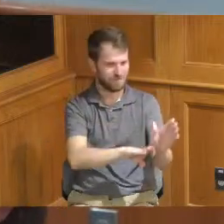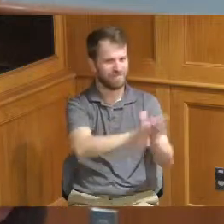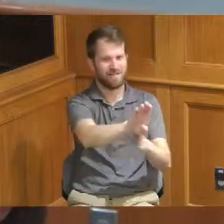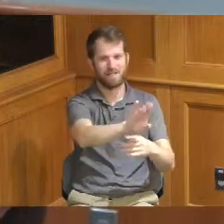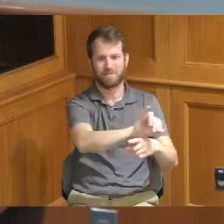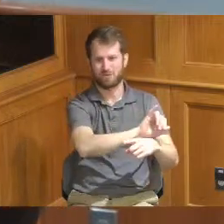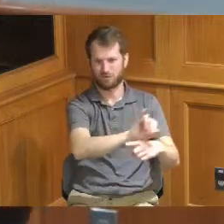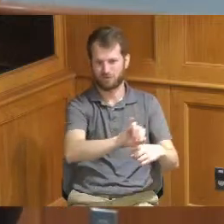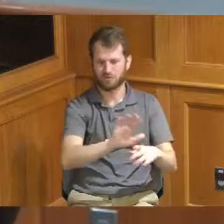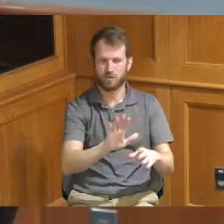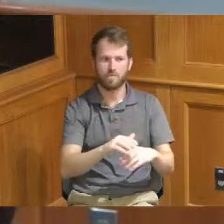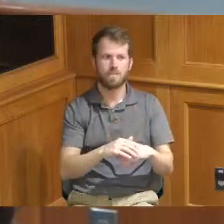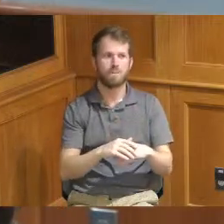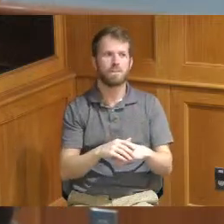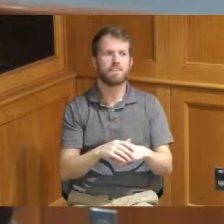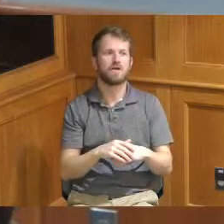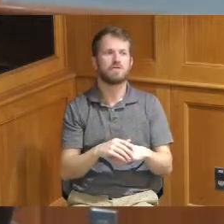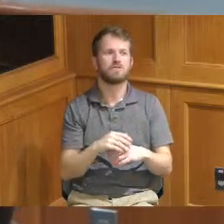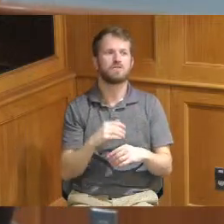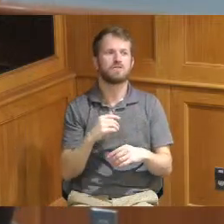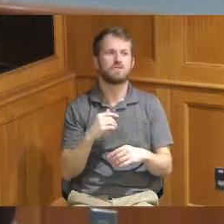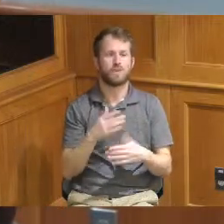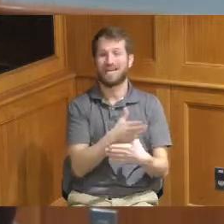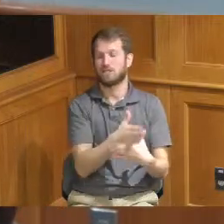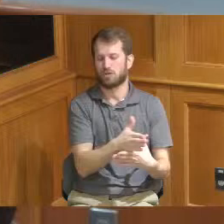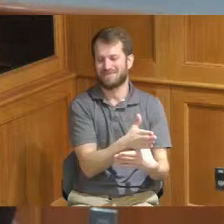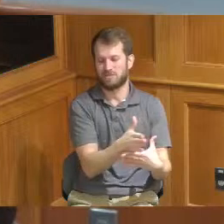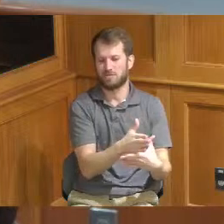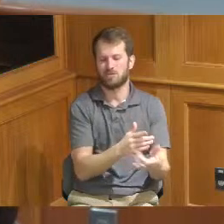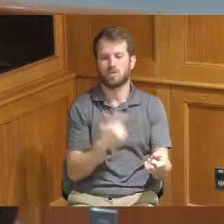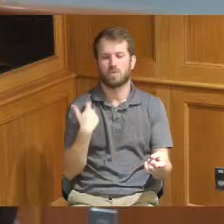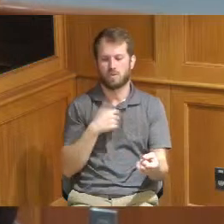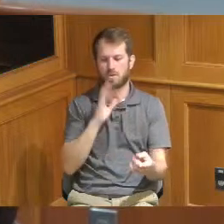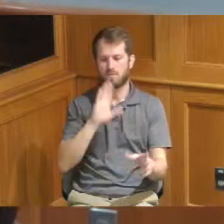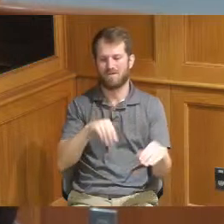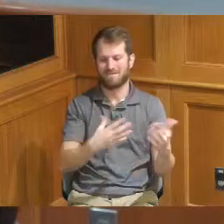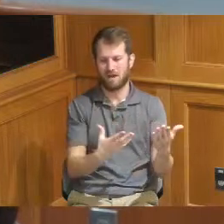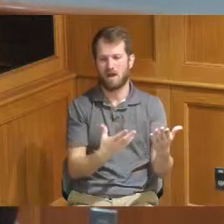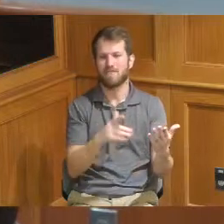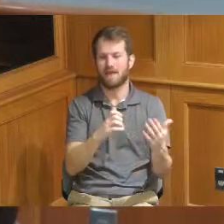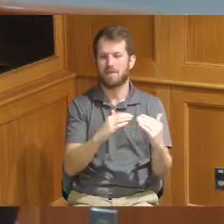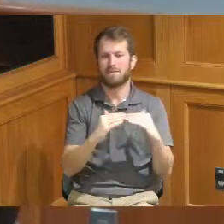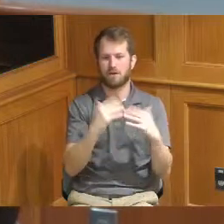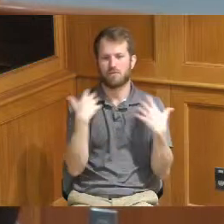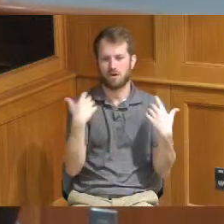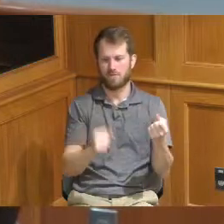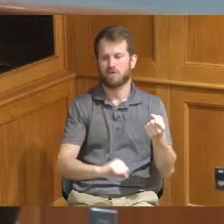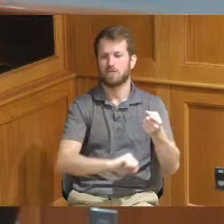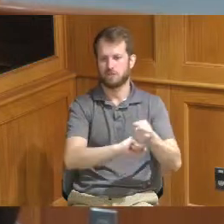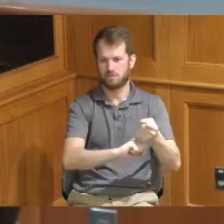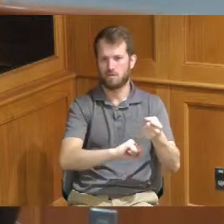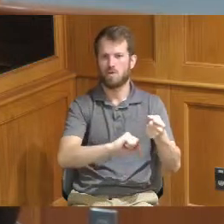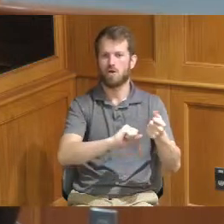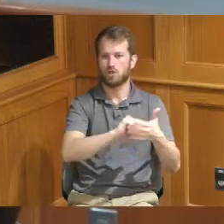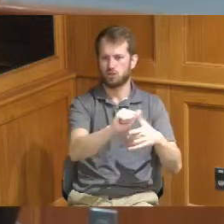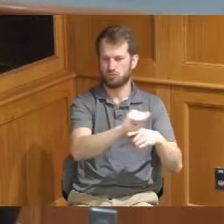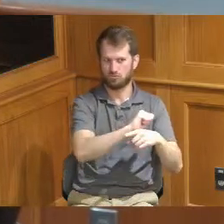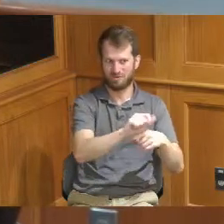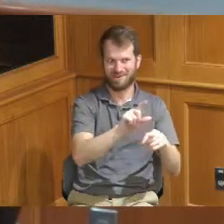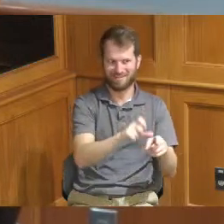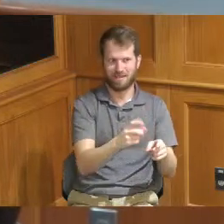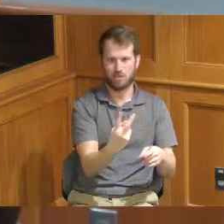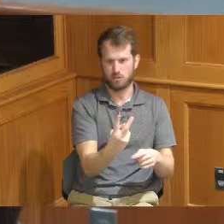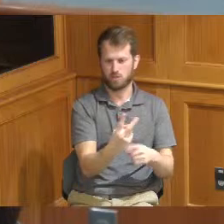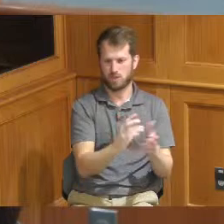we'll provide peer recovery supporter training per the OMAS curriculum. 2 of those